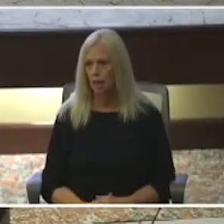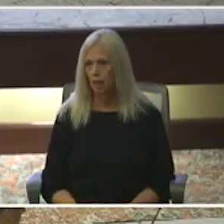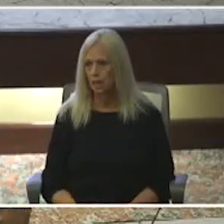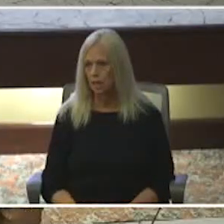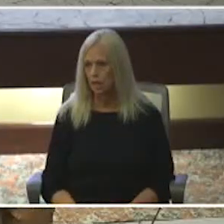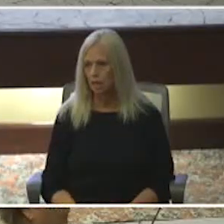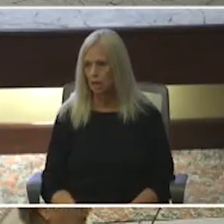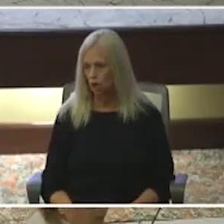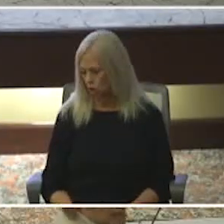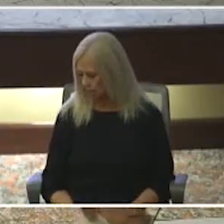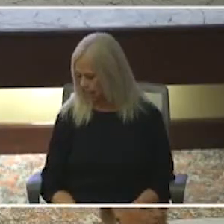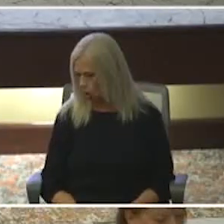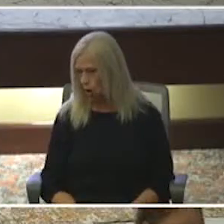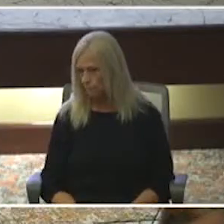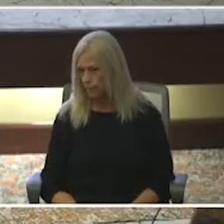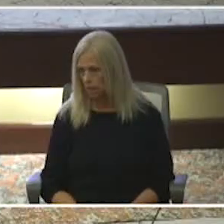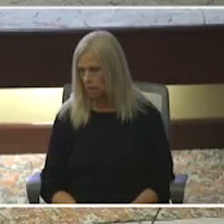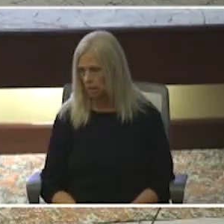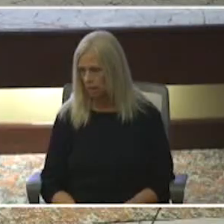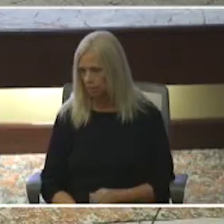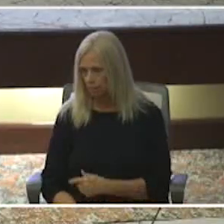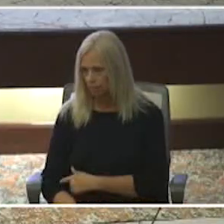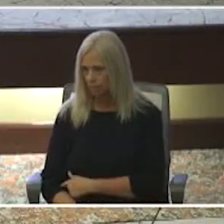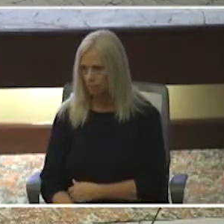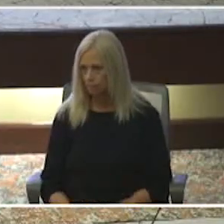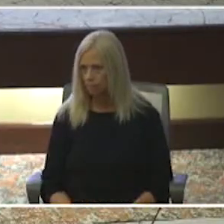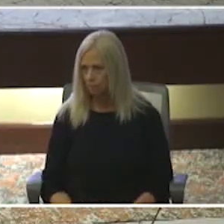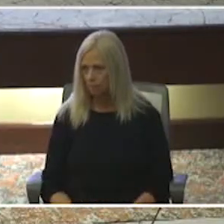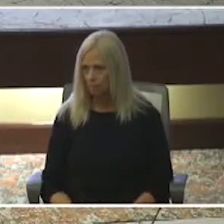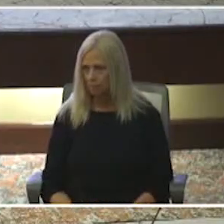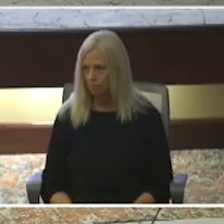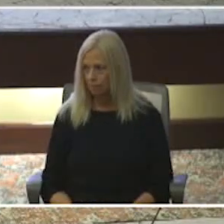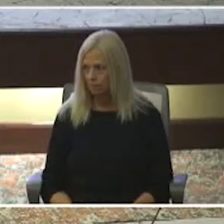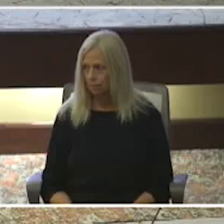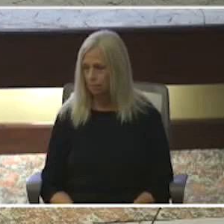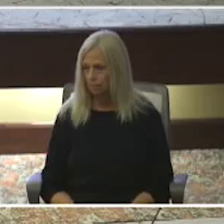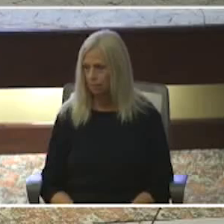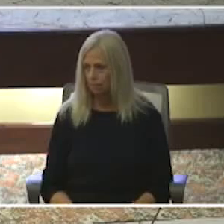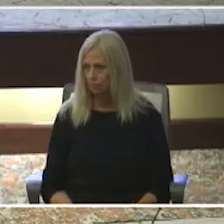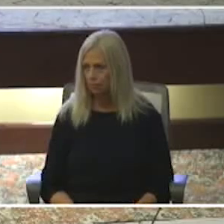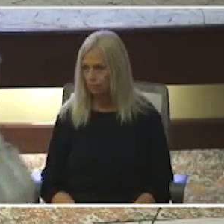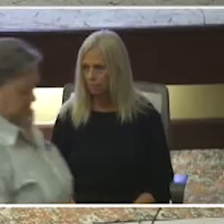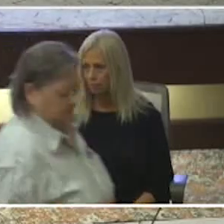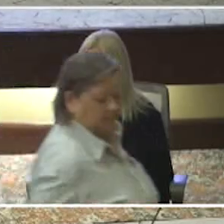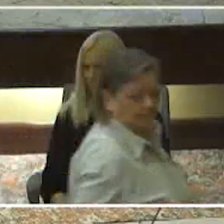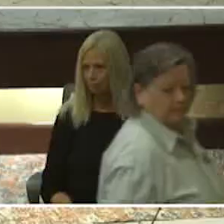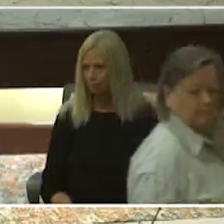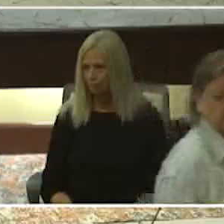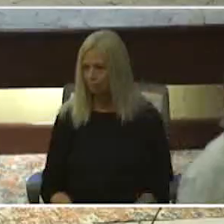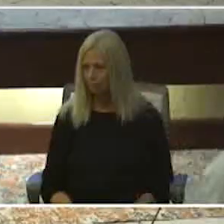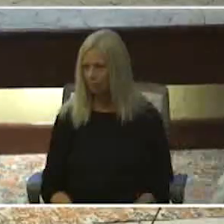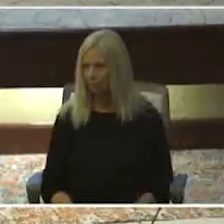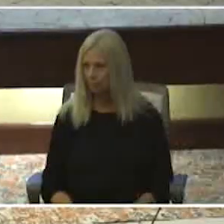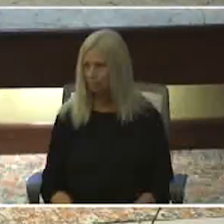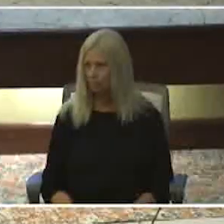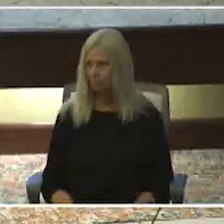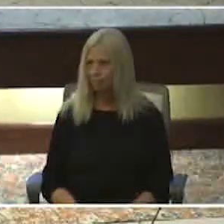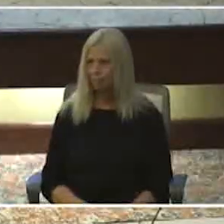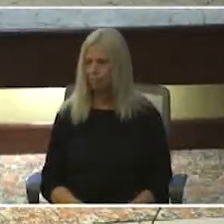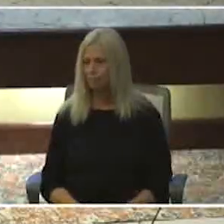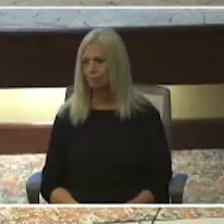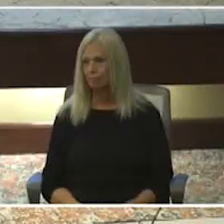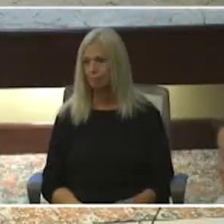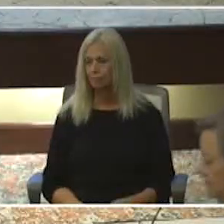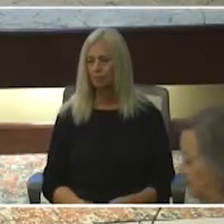Okay, ACM Holt, where are we going now? All right, finally, last but not least, Clint Peters will be reviewing planning-related